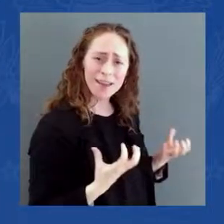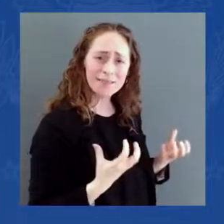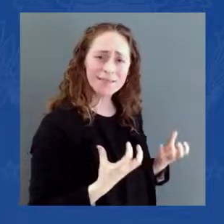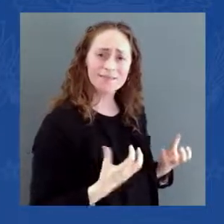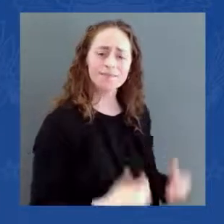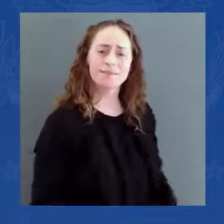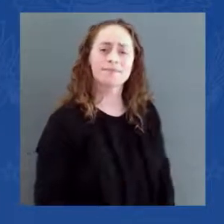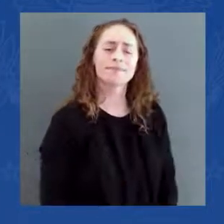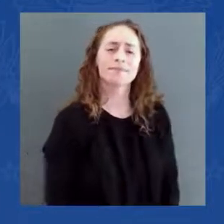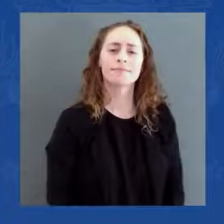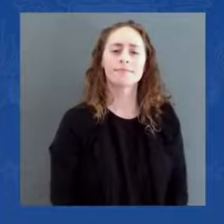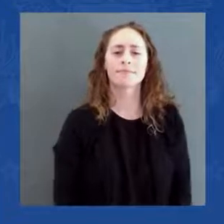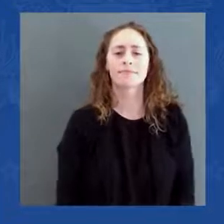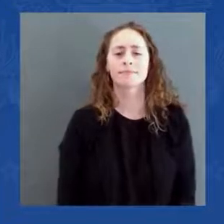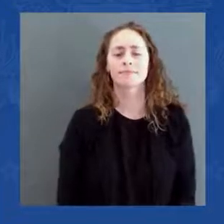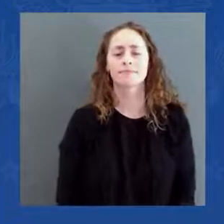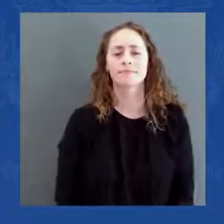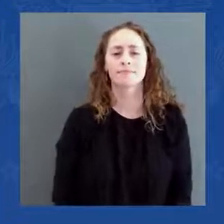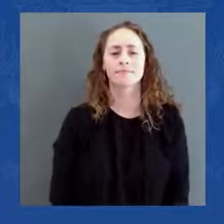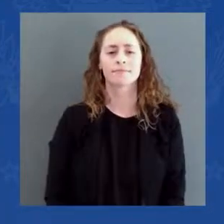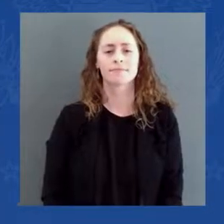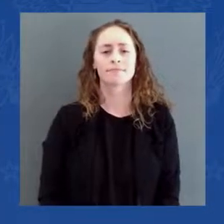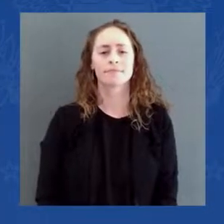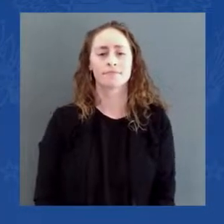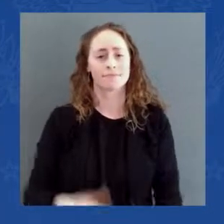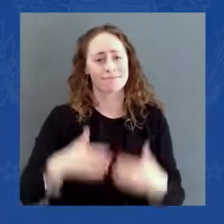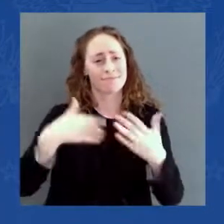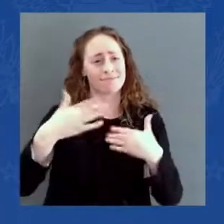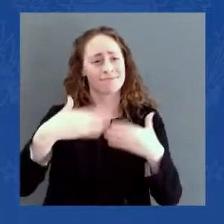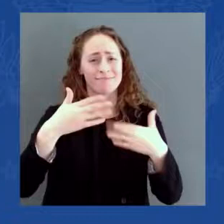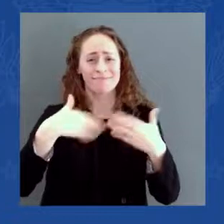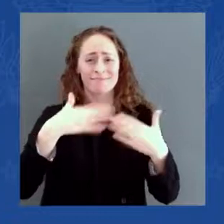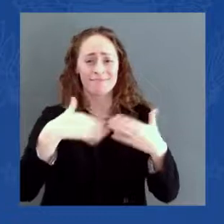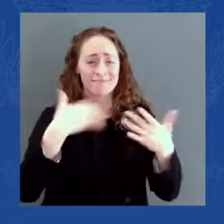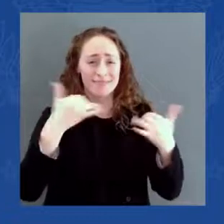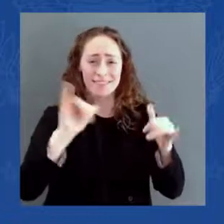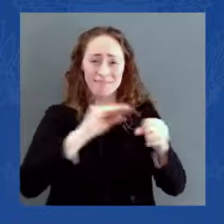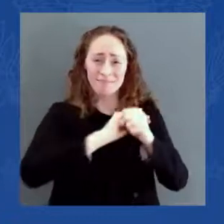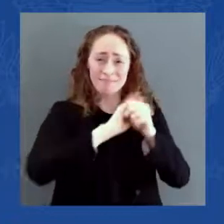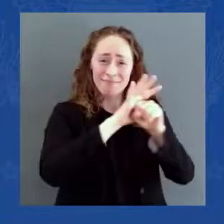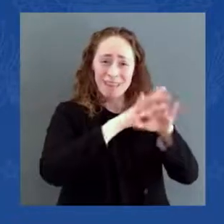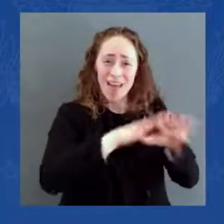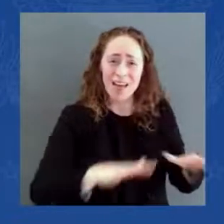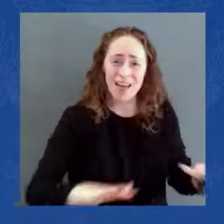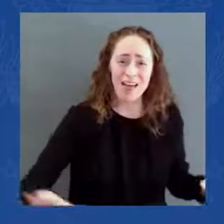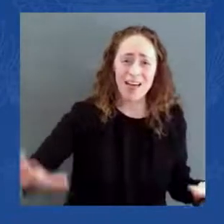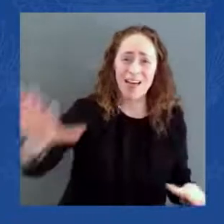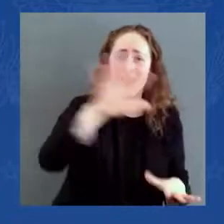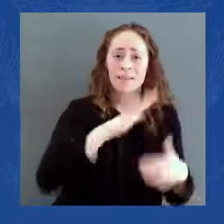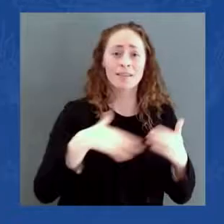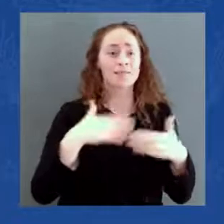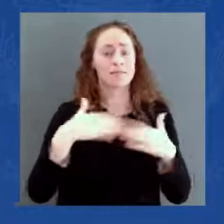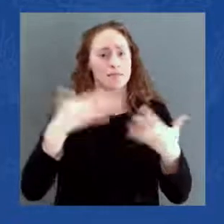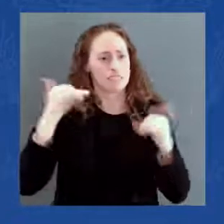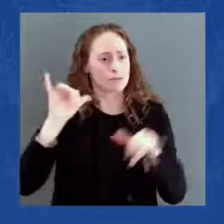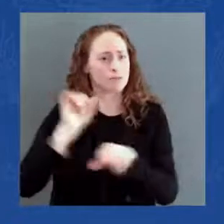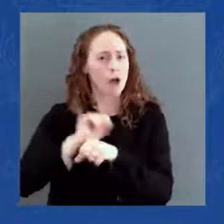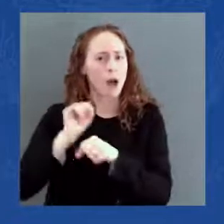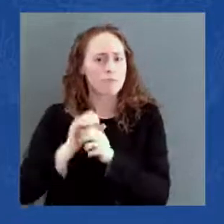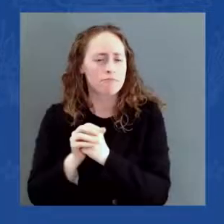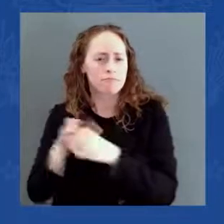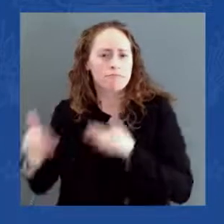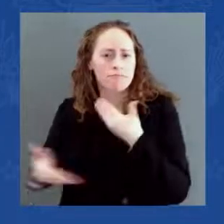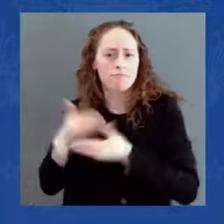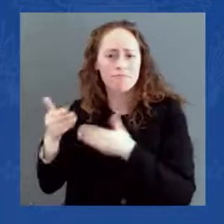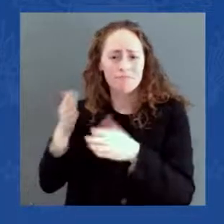record job creation, 5.6 million new jobs since January 20th, more than any president in American history.